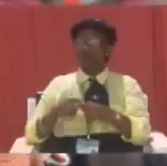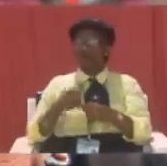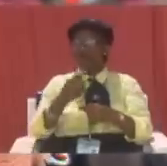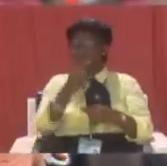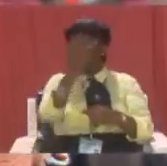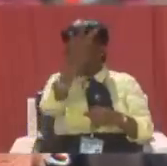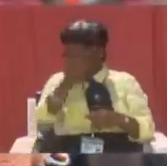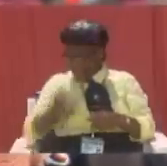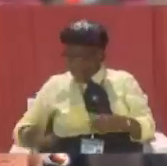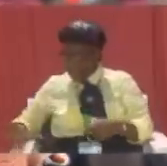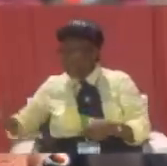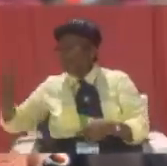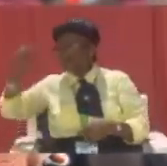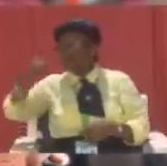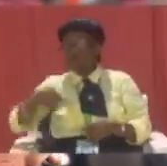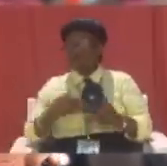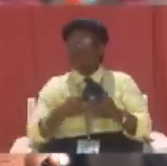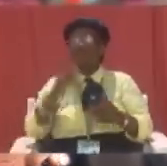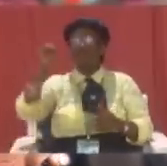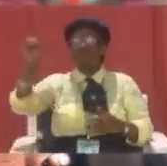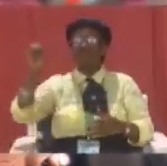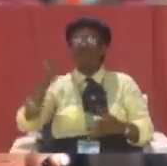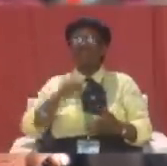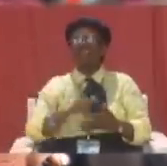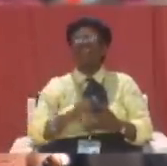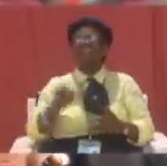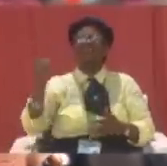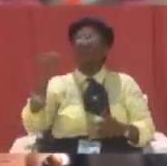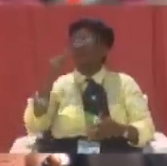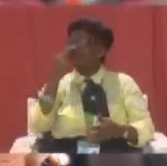It was a very ridiculous dream,